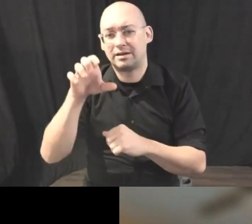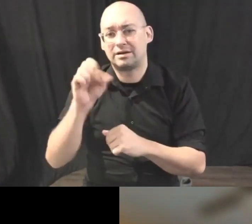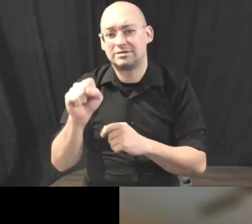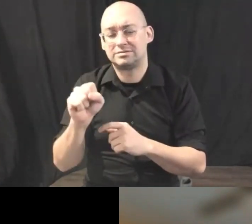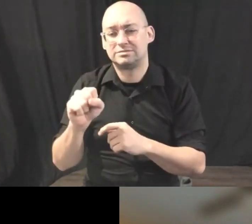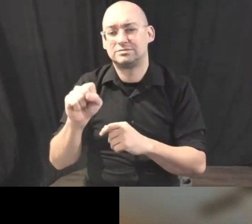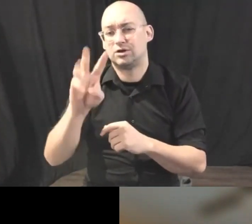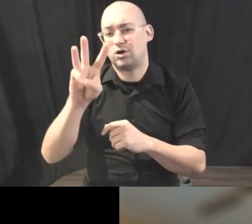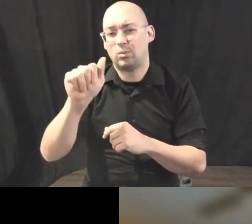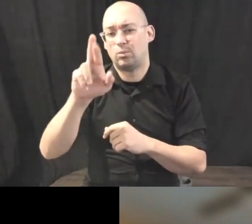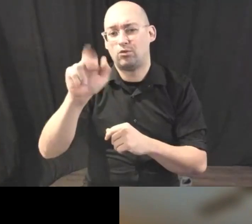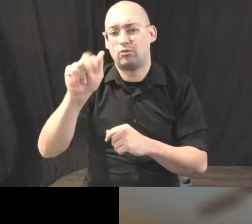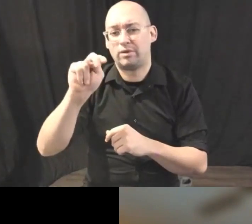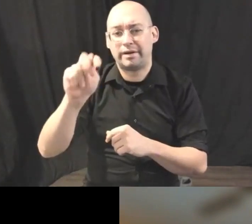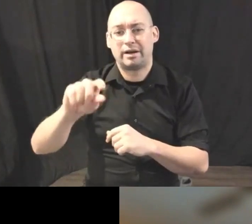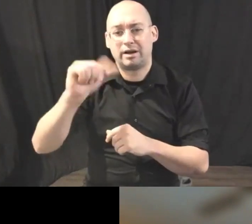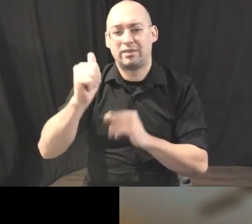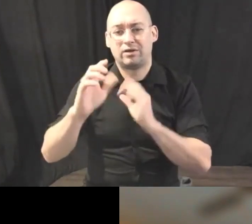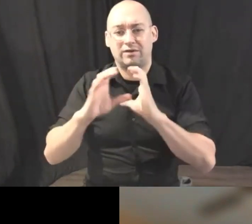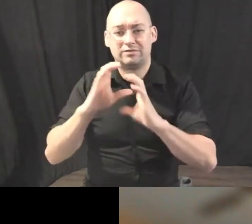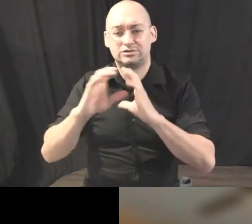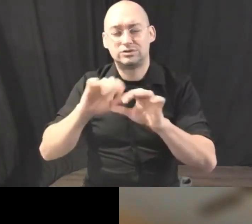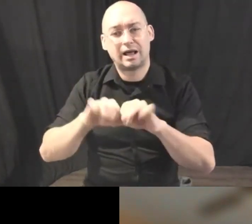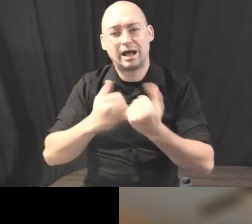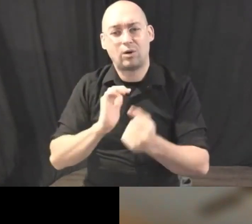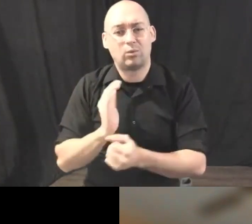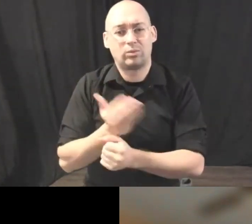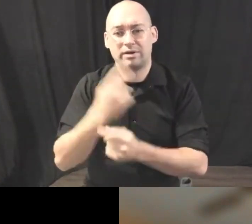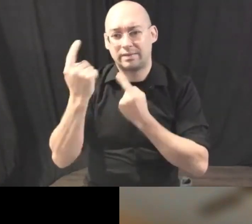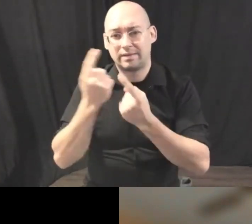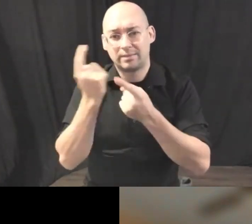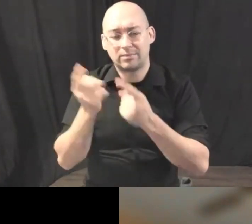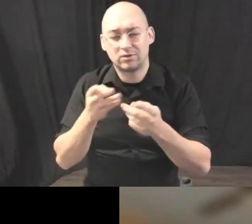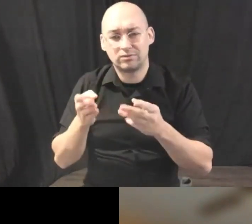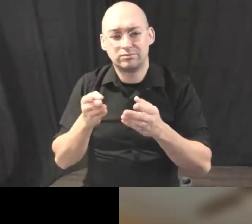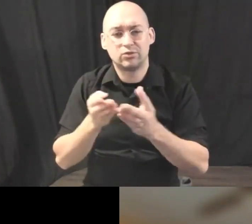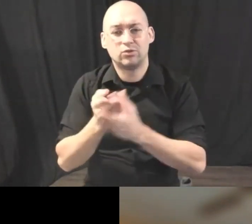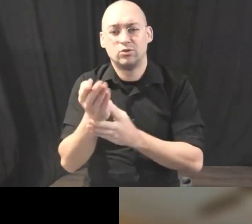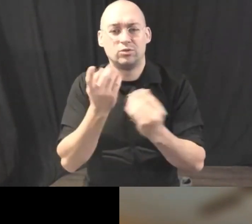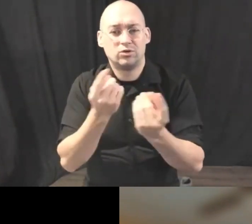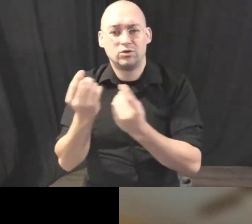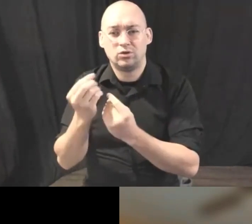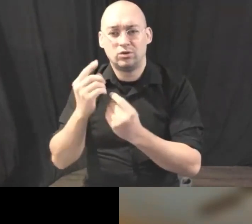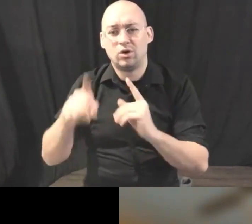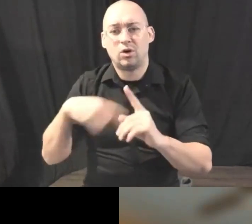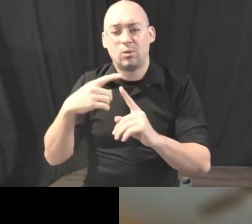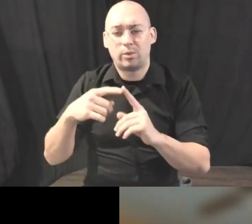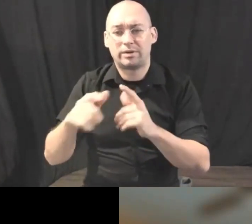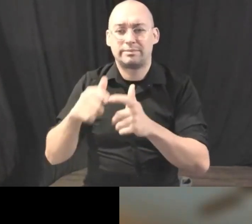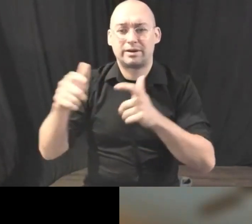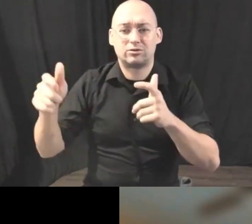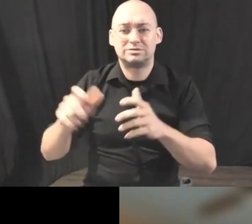warrant another conversation then about how we are thinking through what to do when the magnitude is much greater than maybe